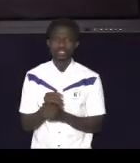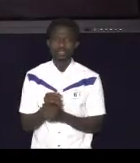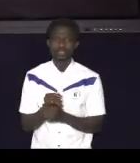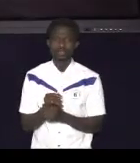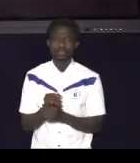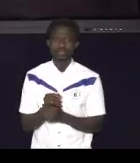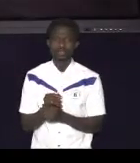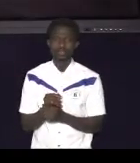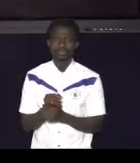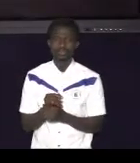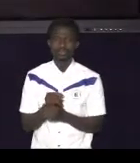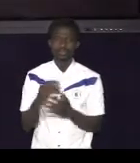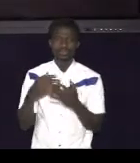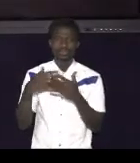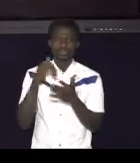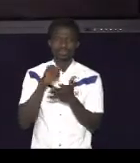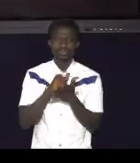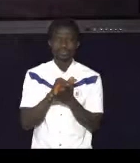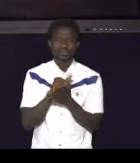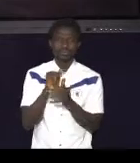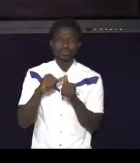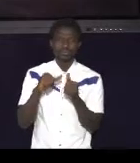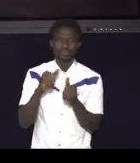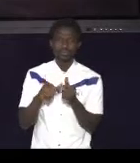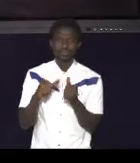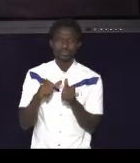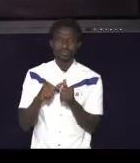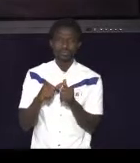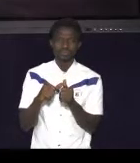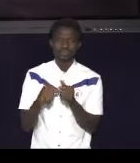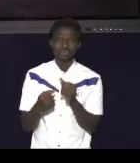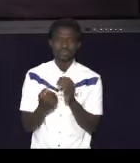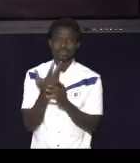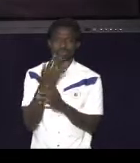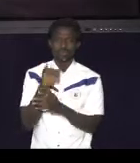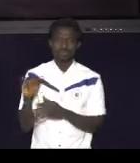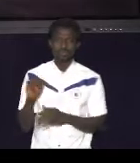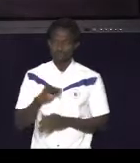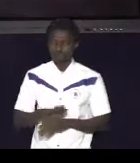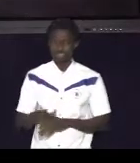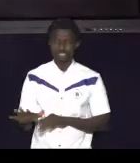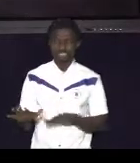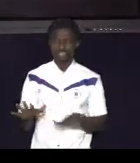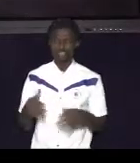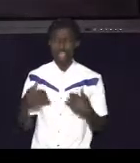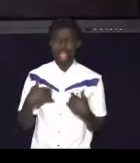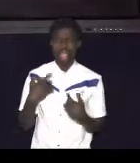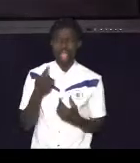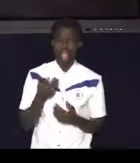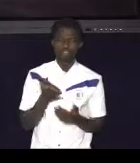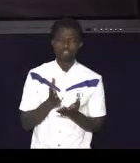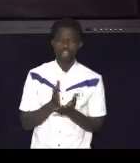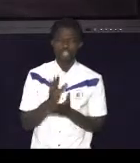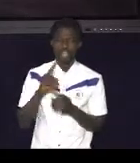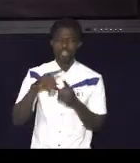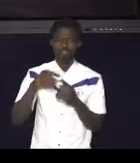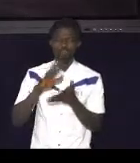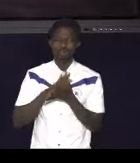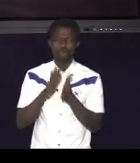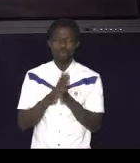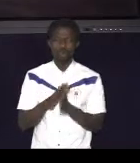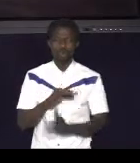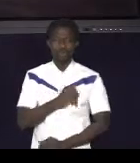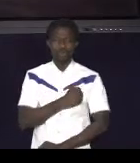we talking about? Before that, every growing child has the right to become